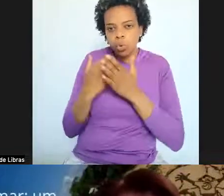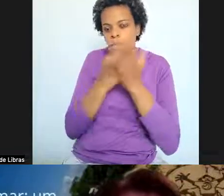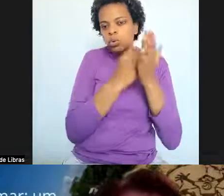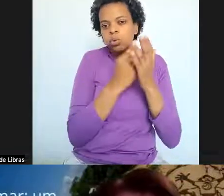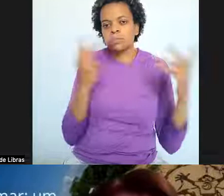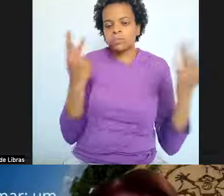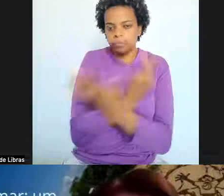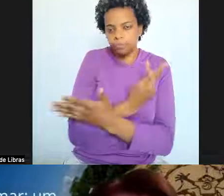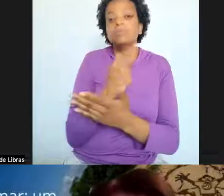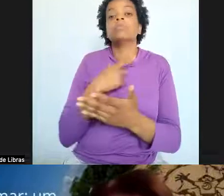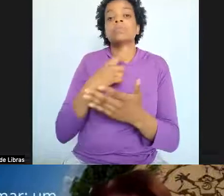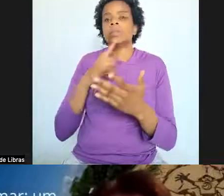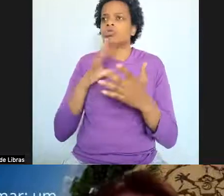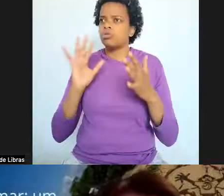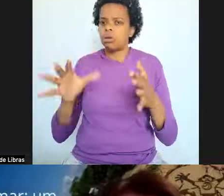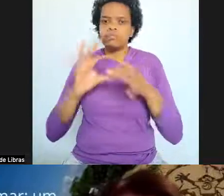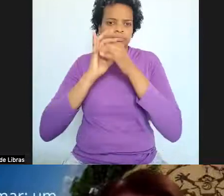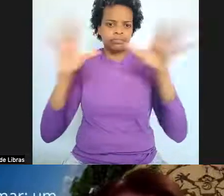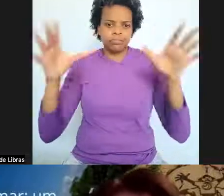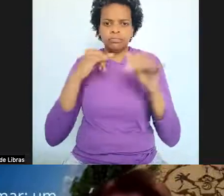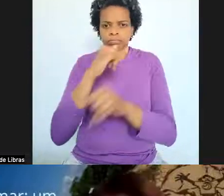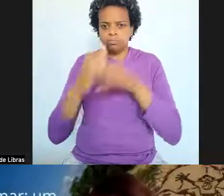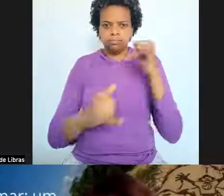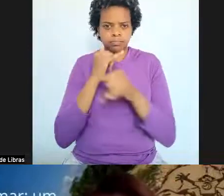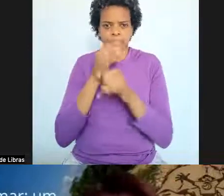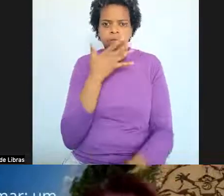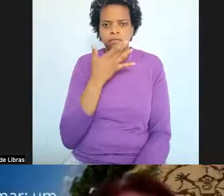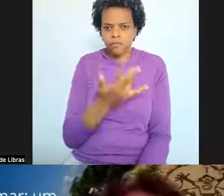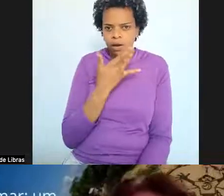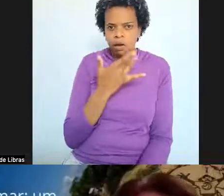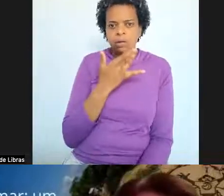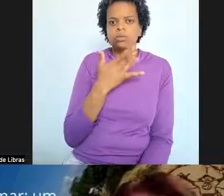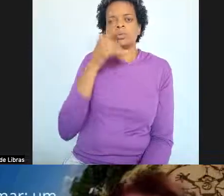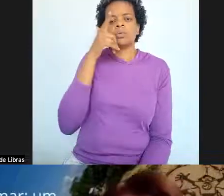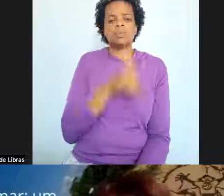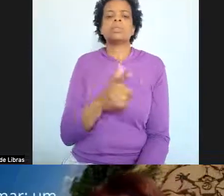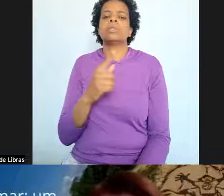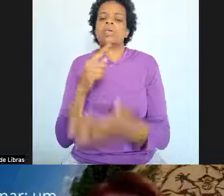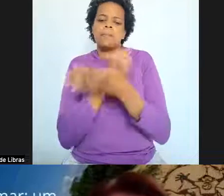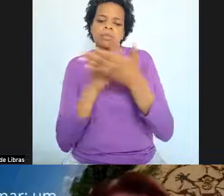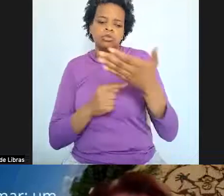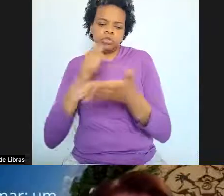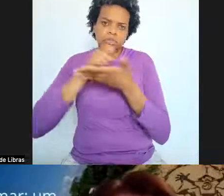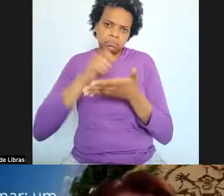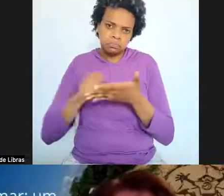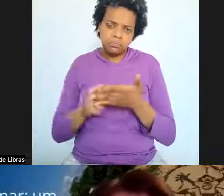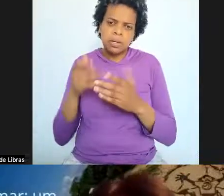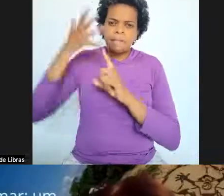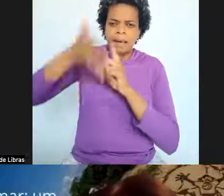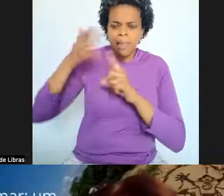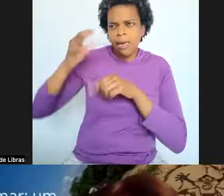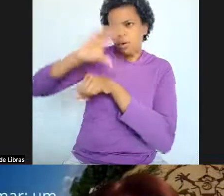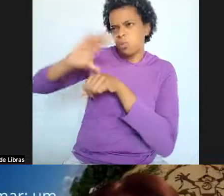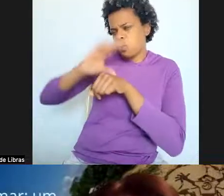And then you can use the case study, you can follow up the case study of the Biomar network. This index easily accessible on the internet. There